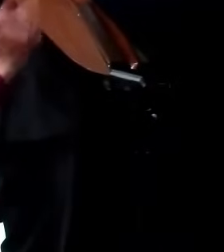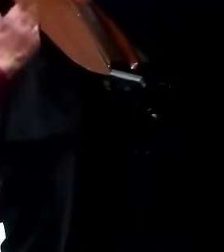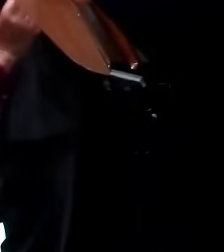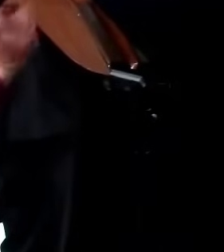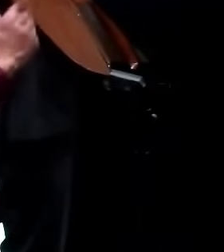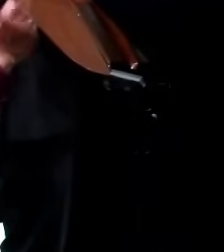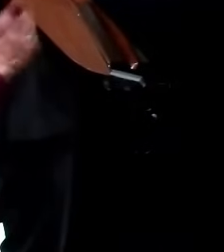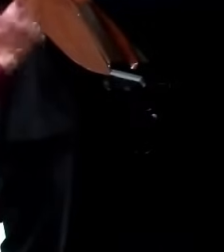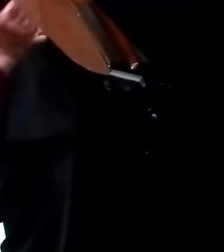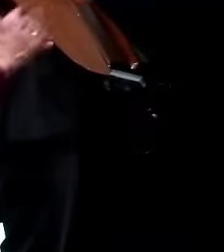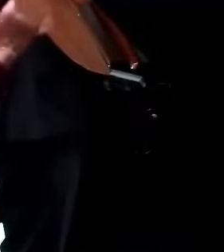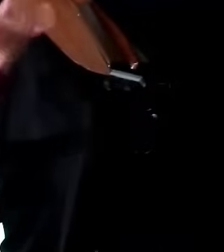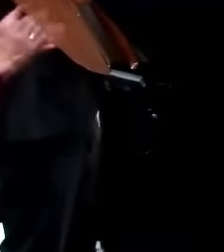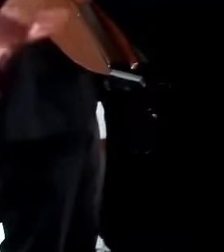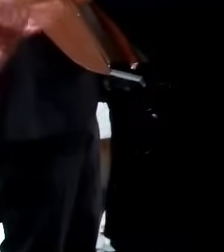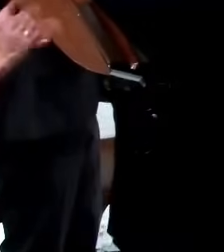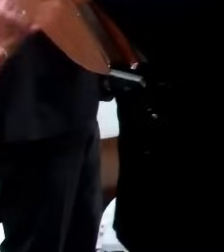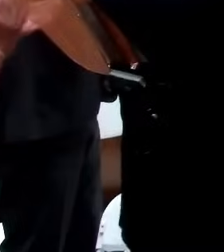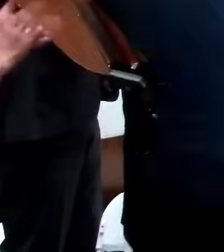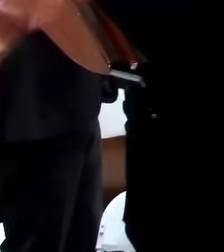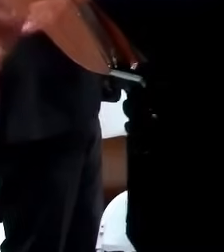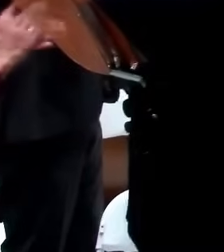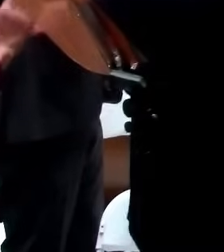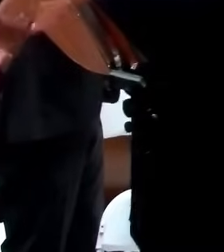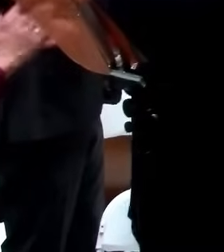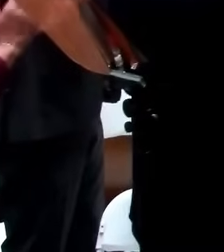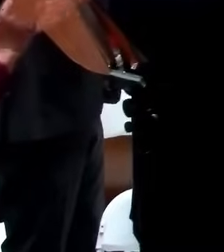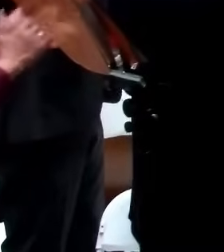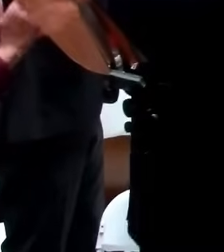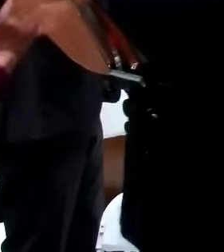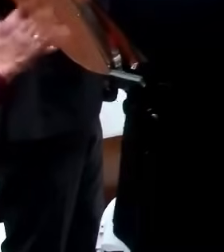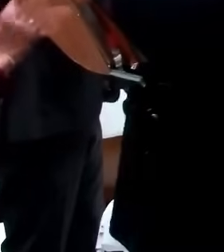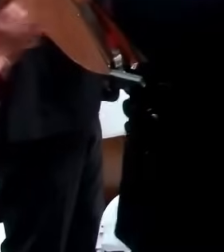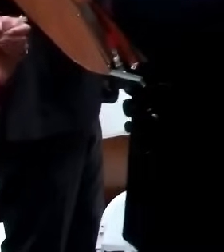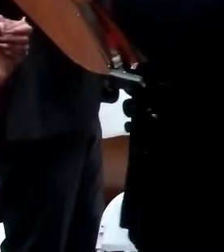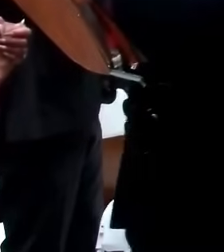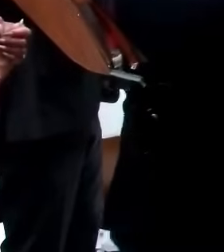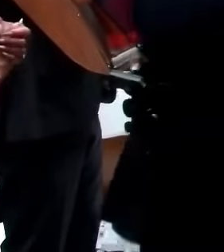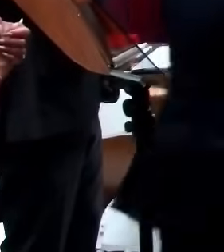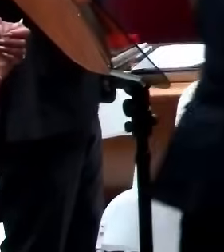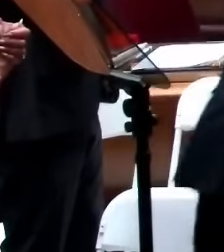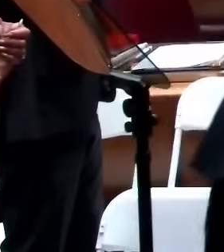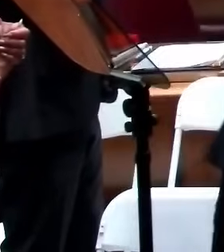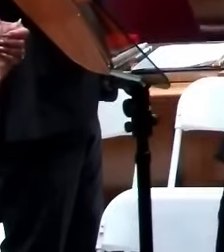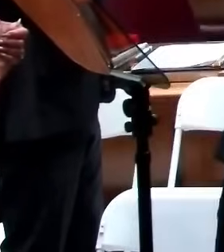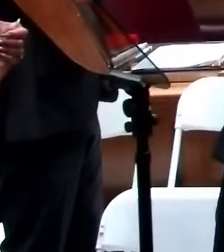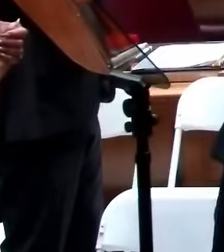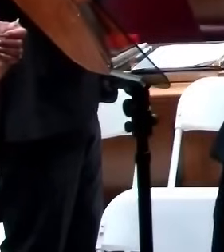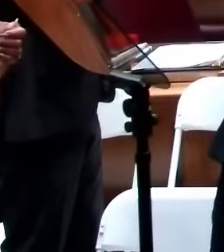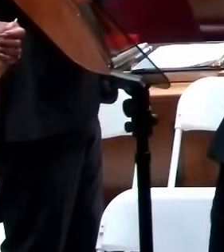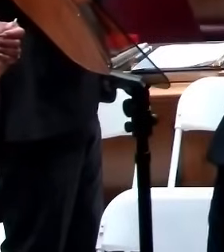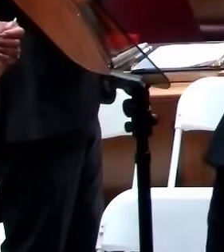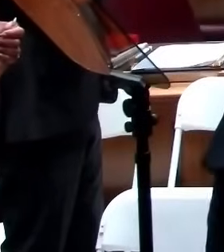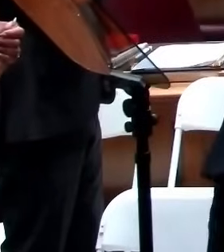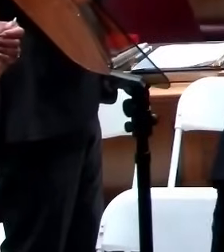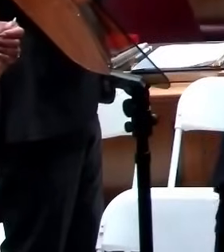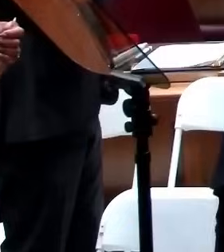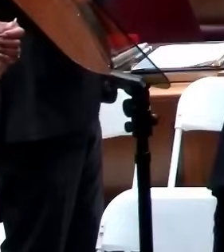York, our Insurance Commissioner Trinidad Navarro,